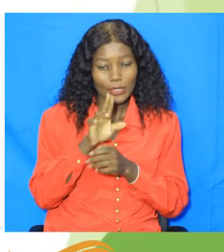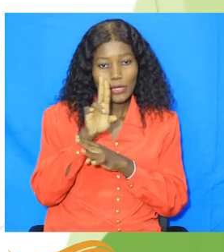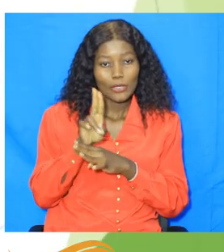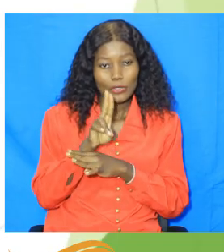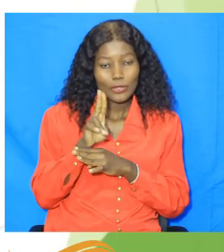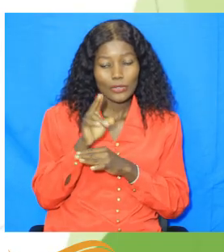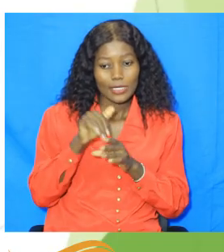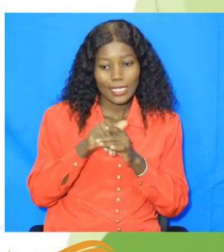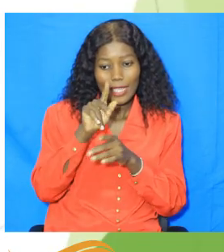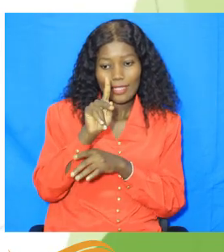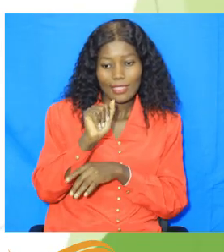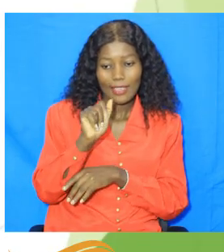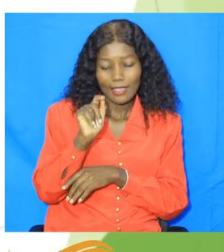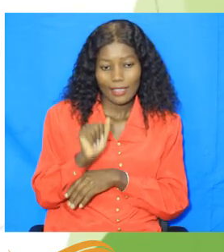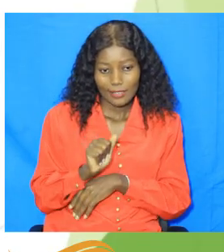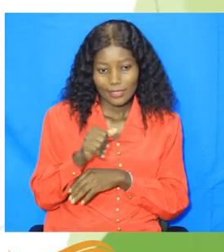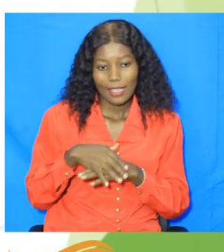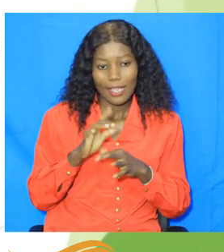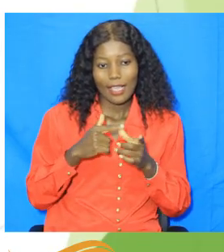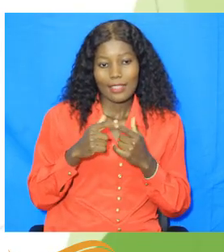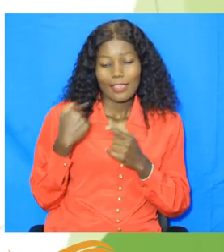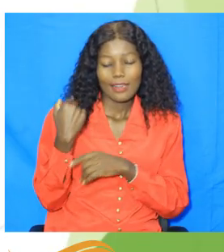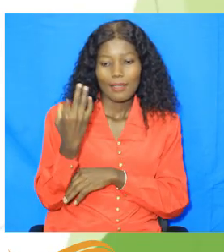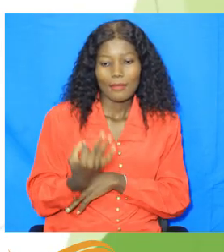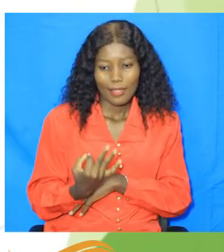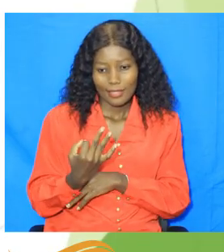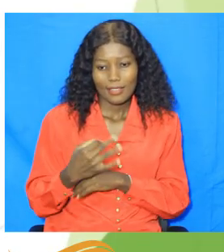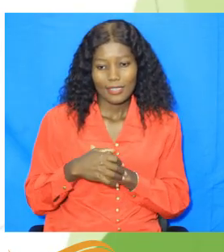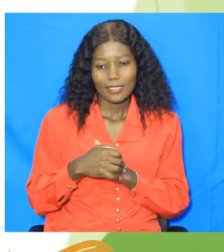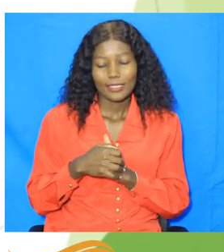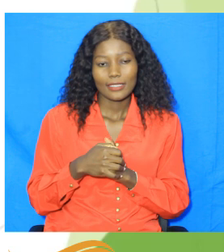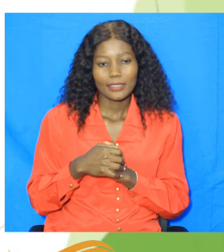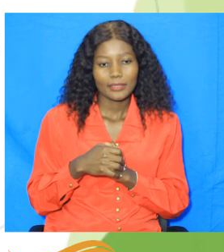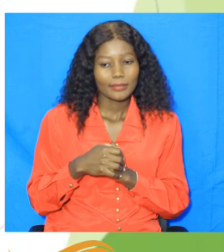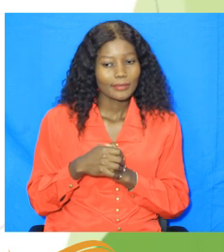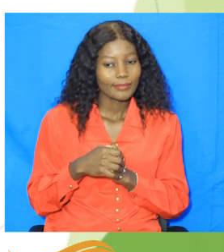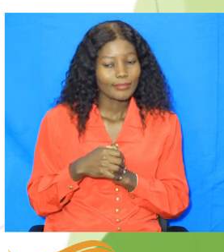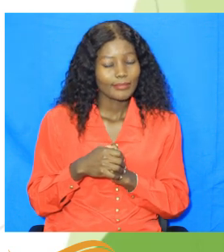used in the kata. Then the third component is the kumite,